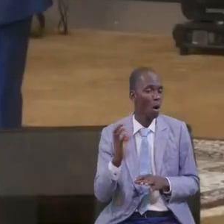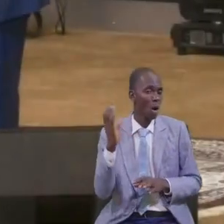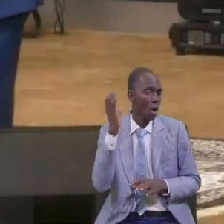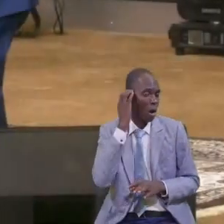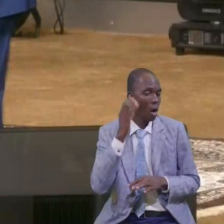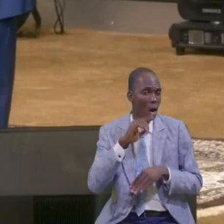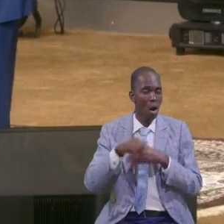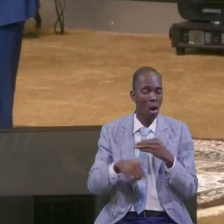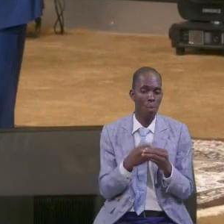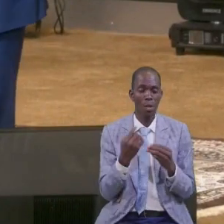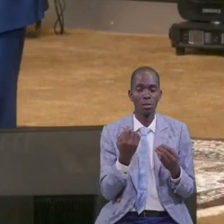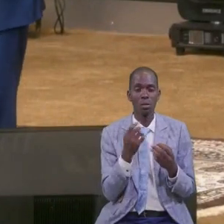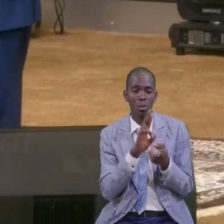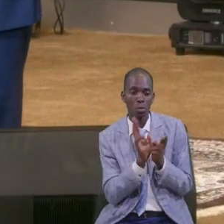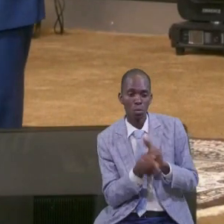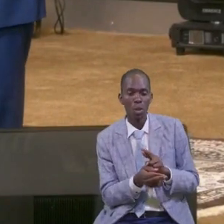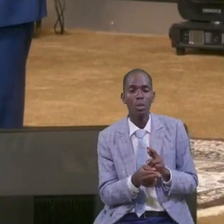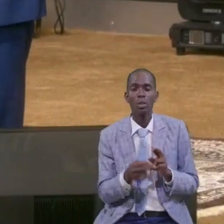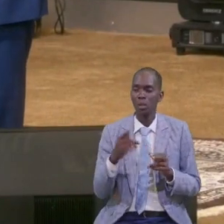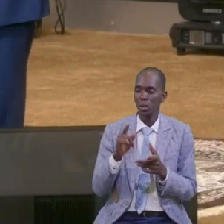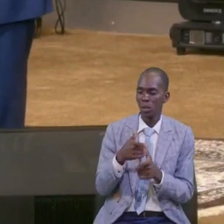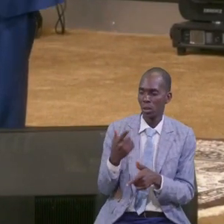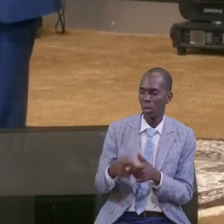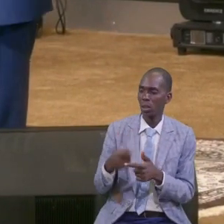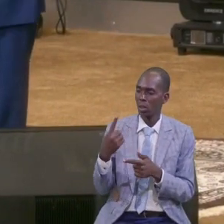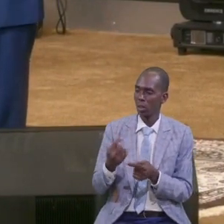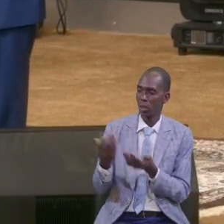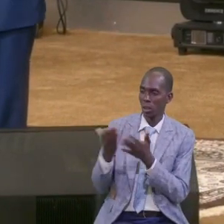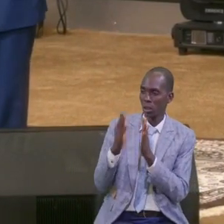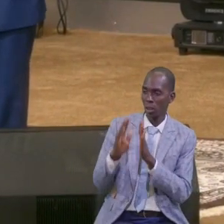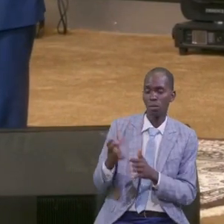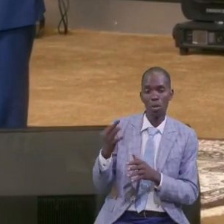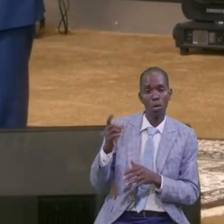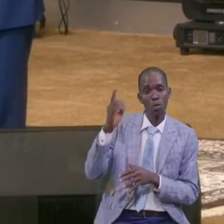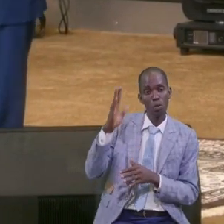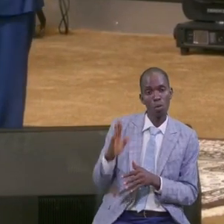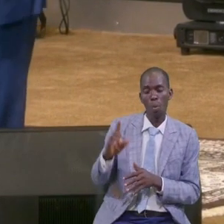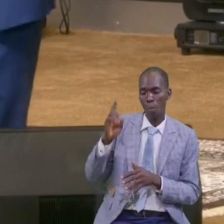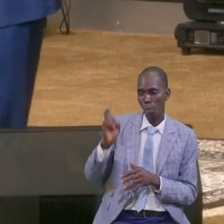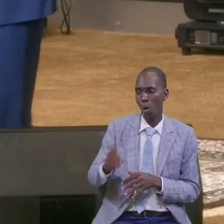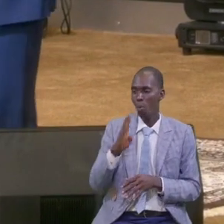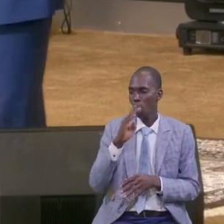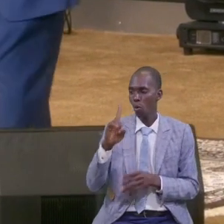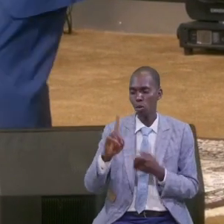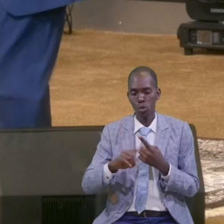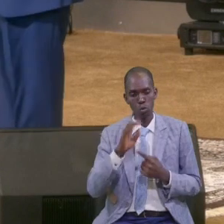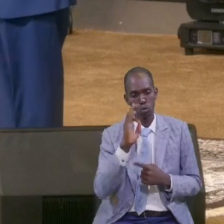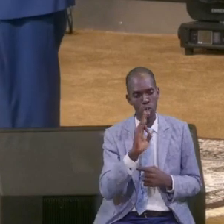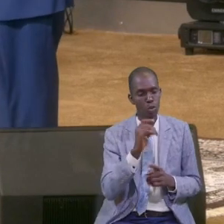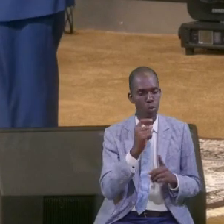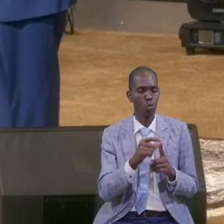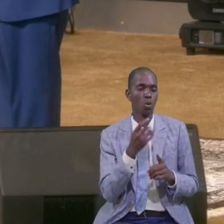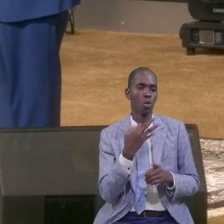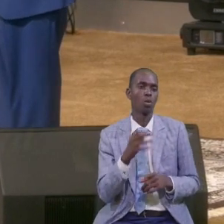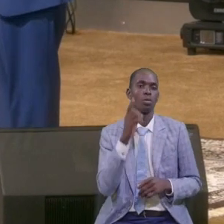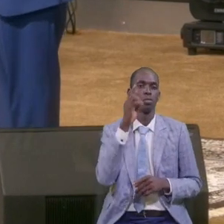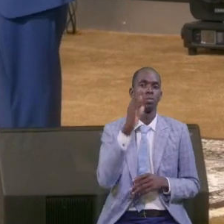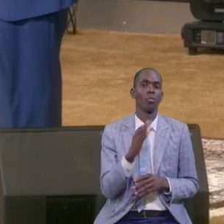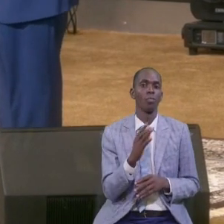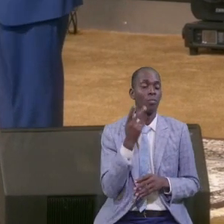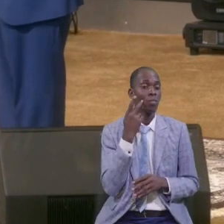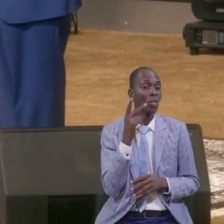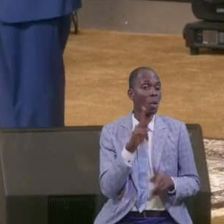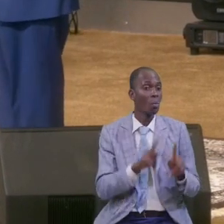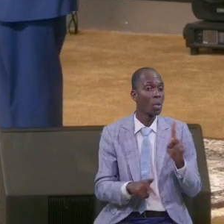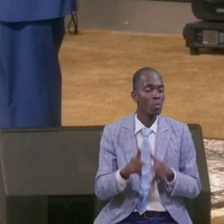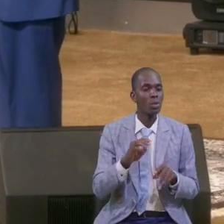going to be saved, servants of God believe that it is through the preaching of the word of God. You see, there are people in